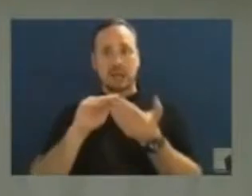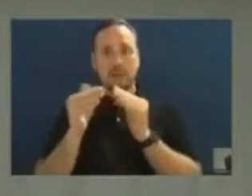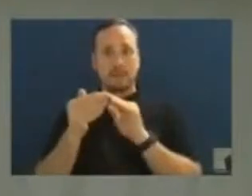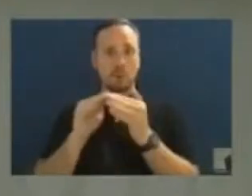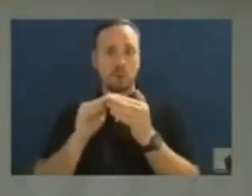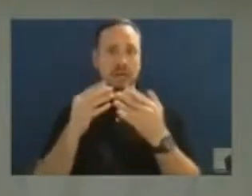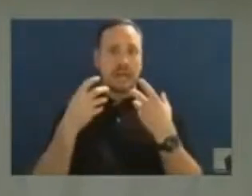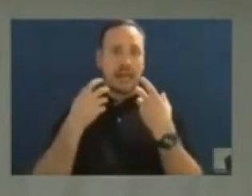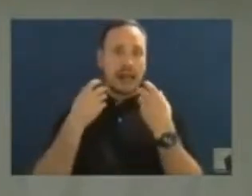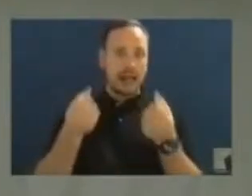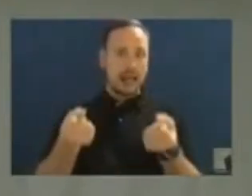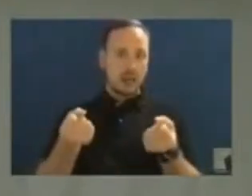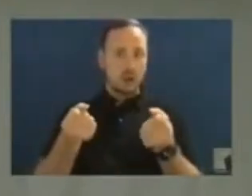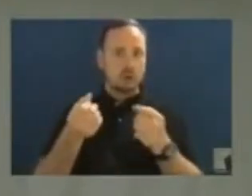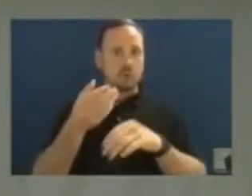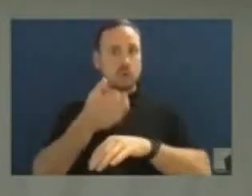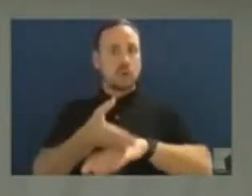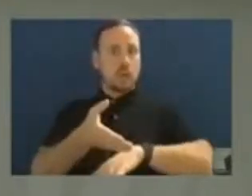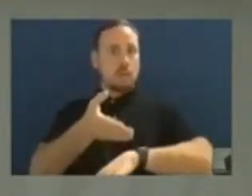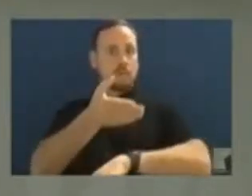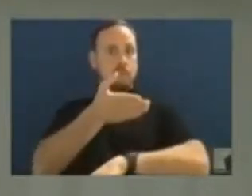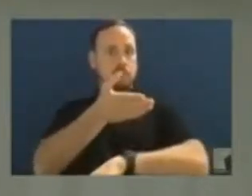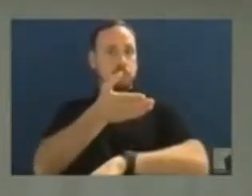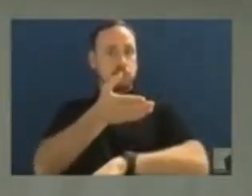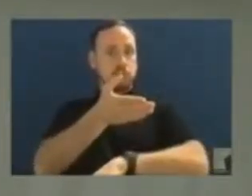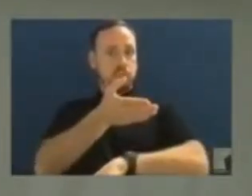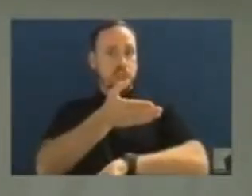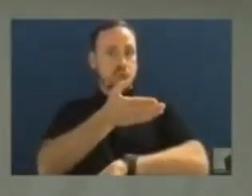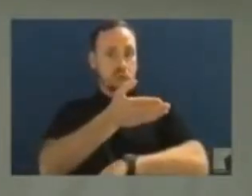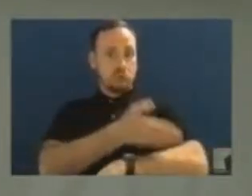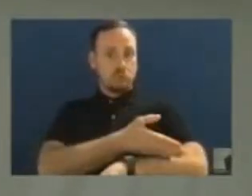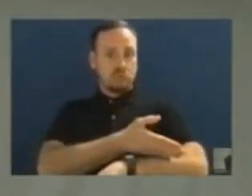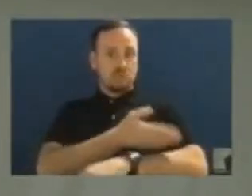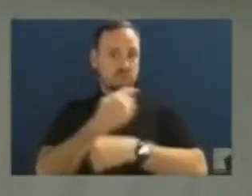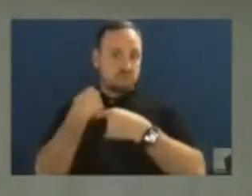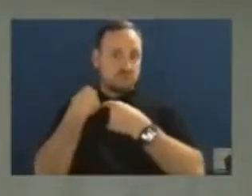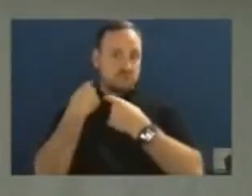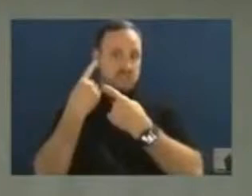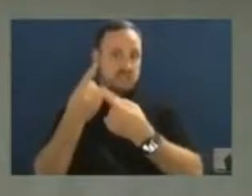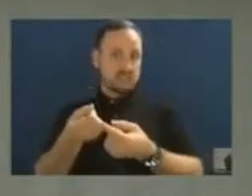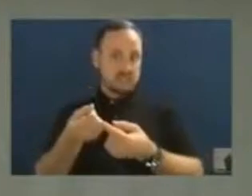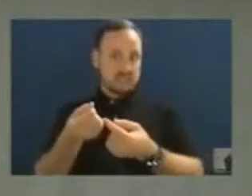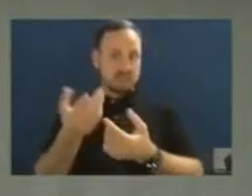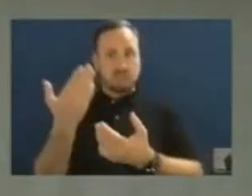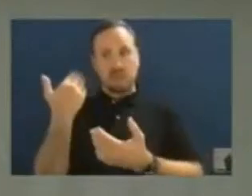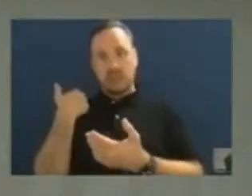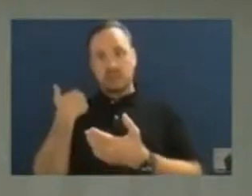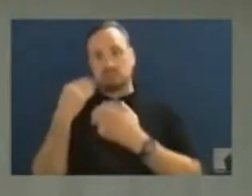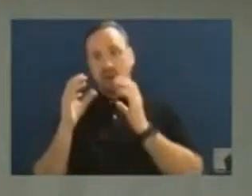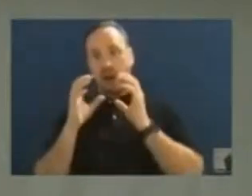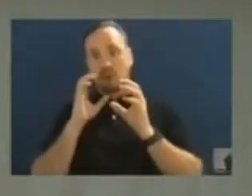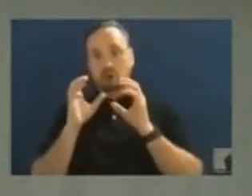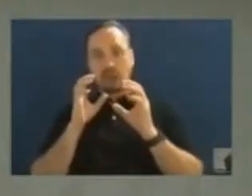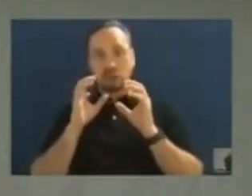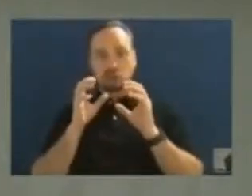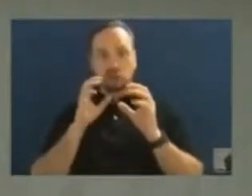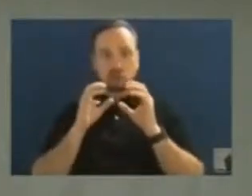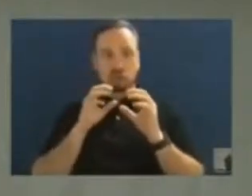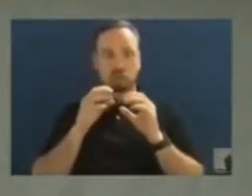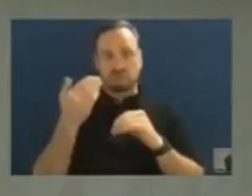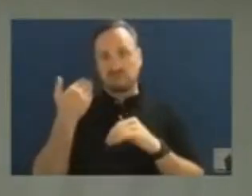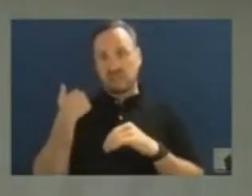has improved markedly since we had these conversations in the middle of July.